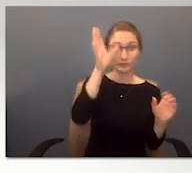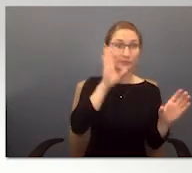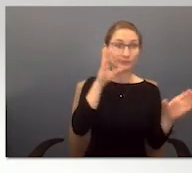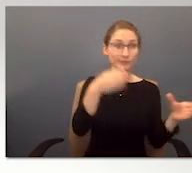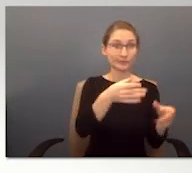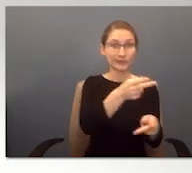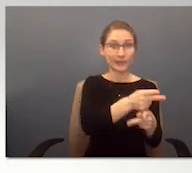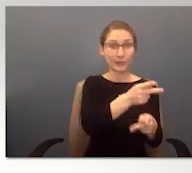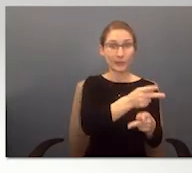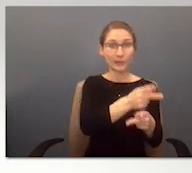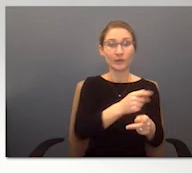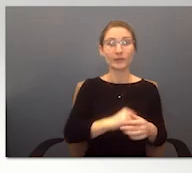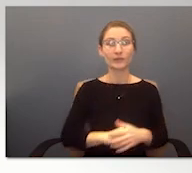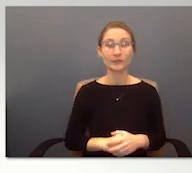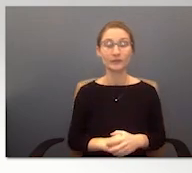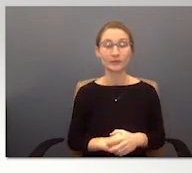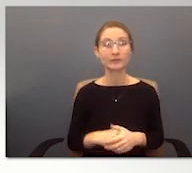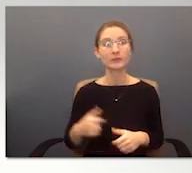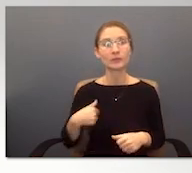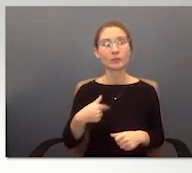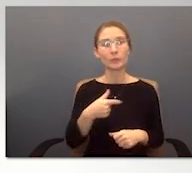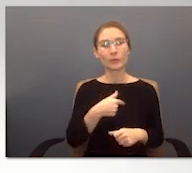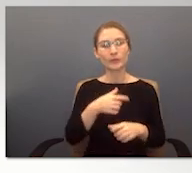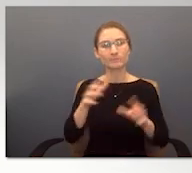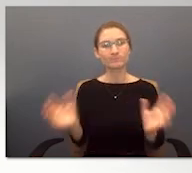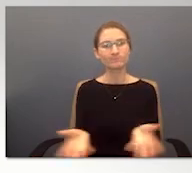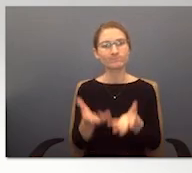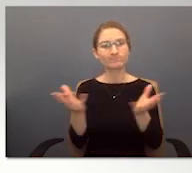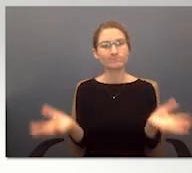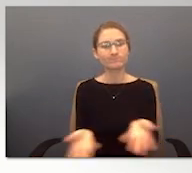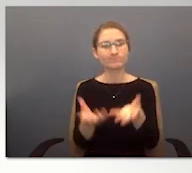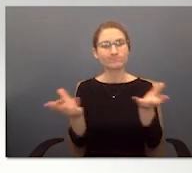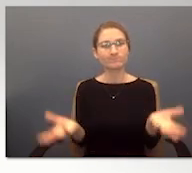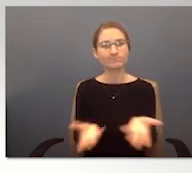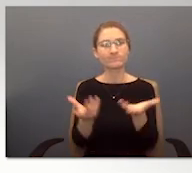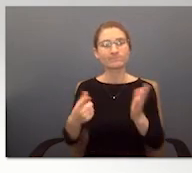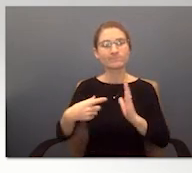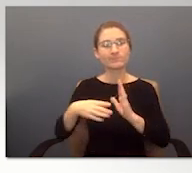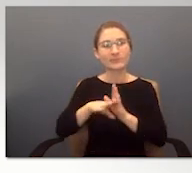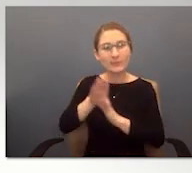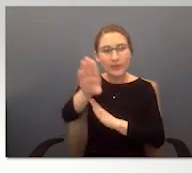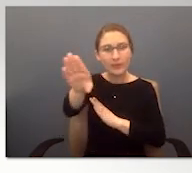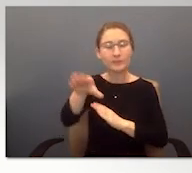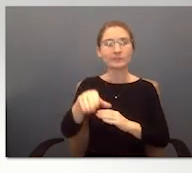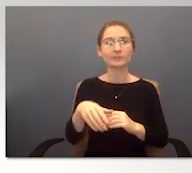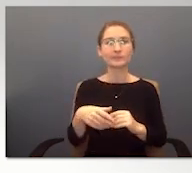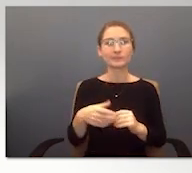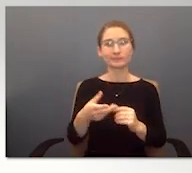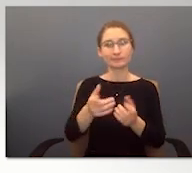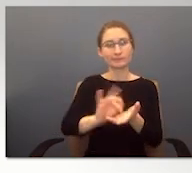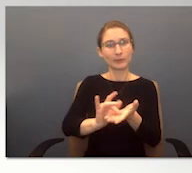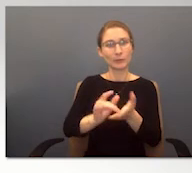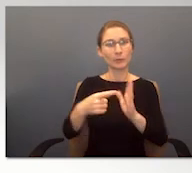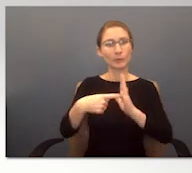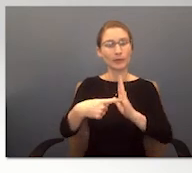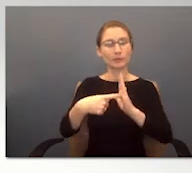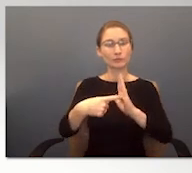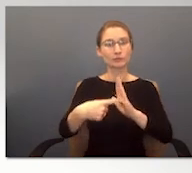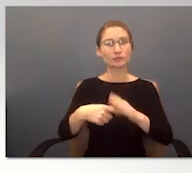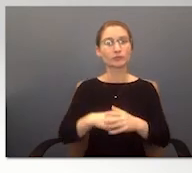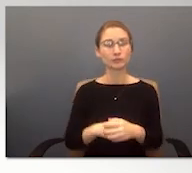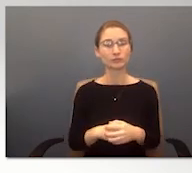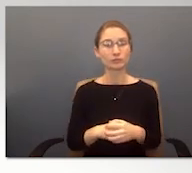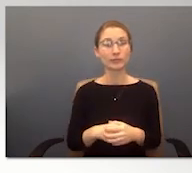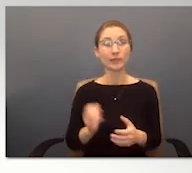now are developing and continuing to develop a system of patient-centered medical homes for children and youth with special health care needs. Our